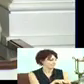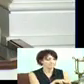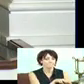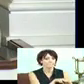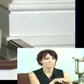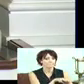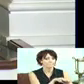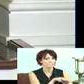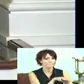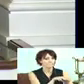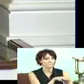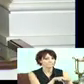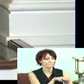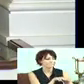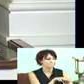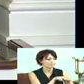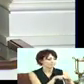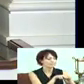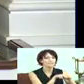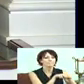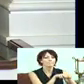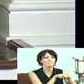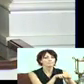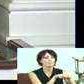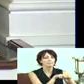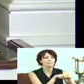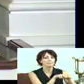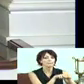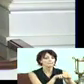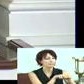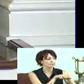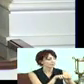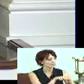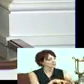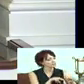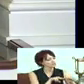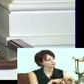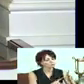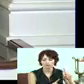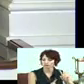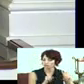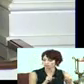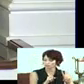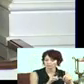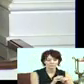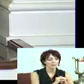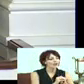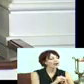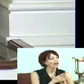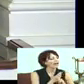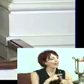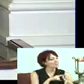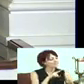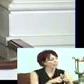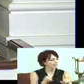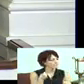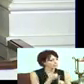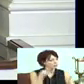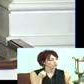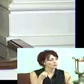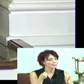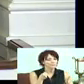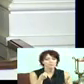or Maggie crawled up on the bed beside Sini, and sat there for a while, and she said, all of a sudden, Sini